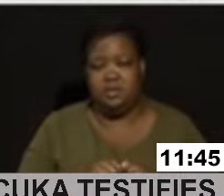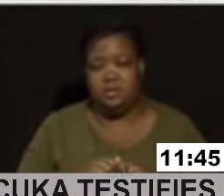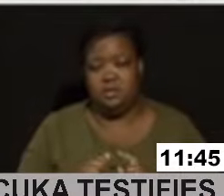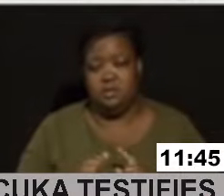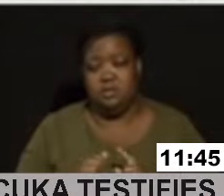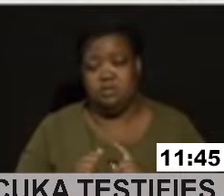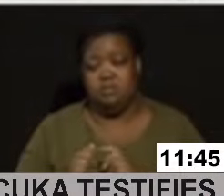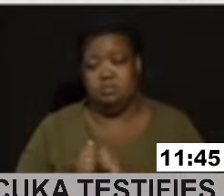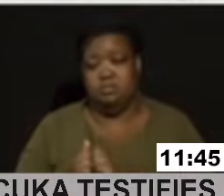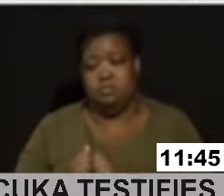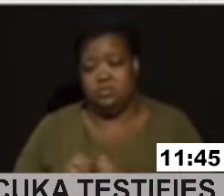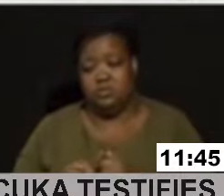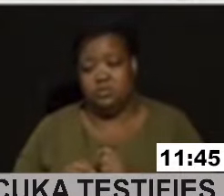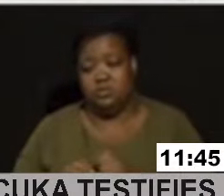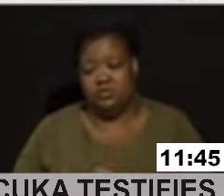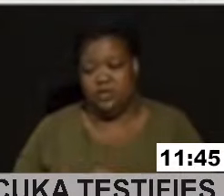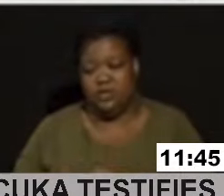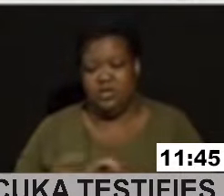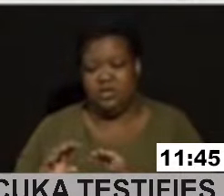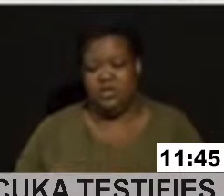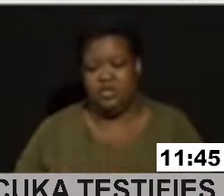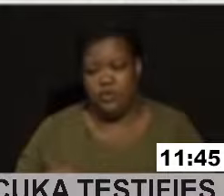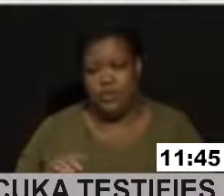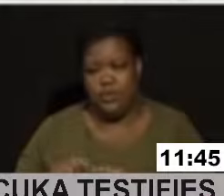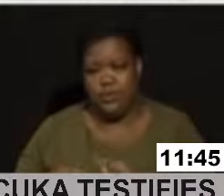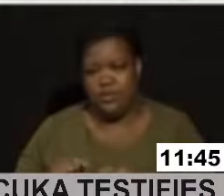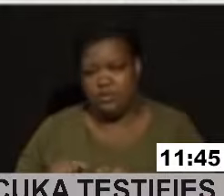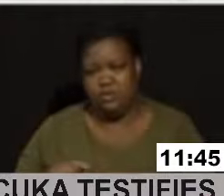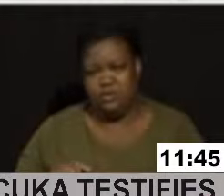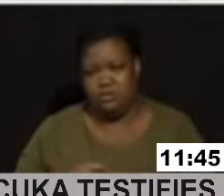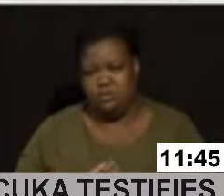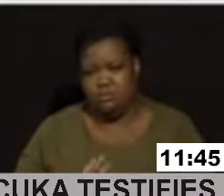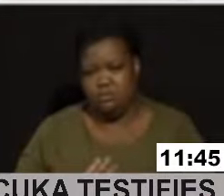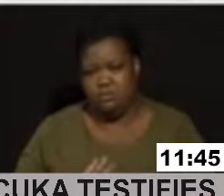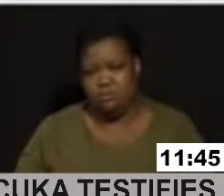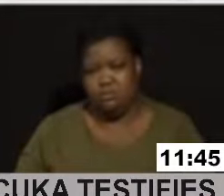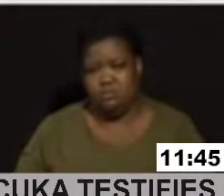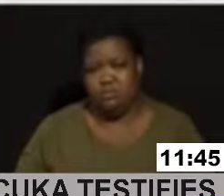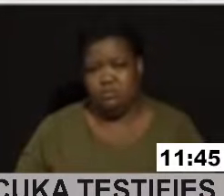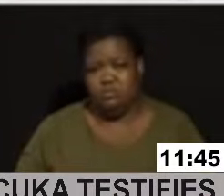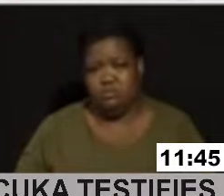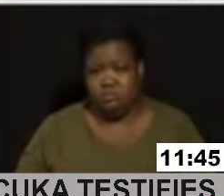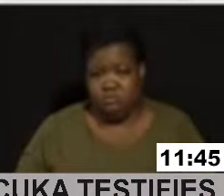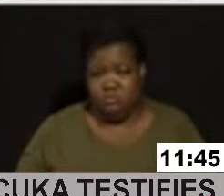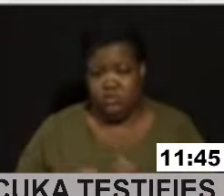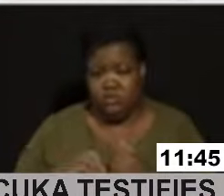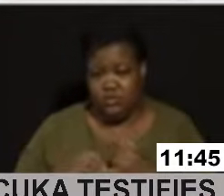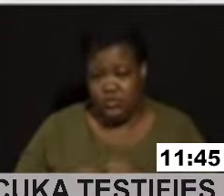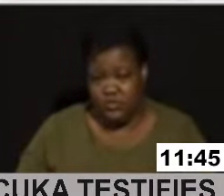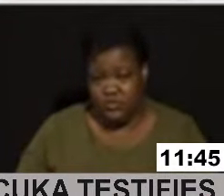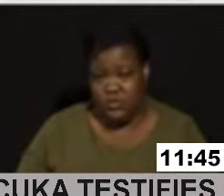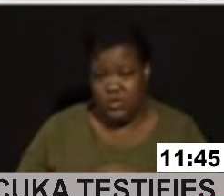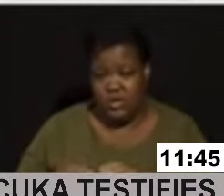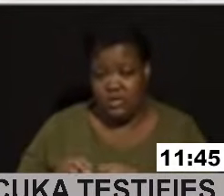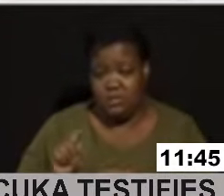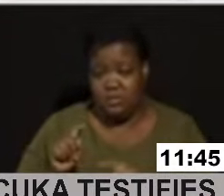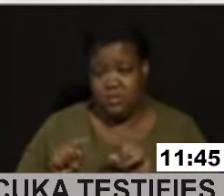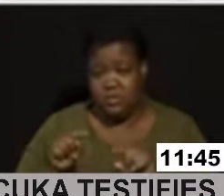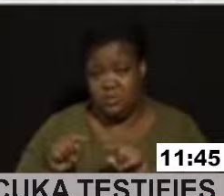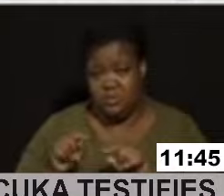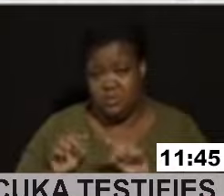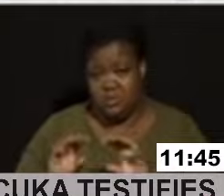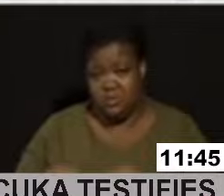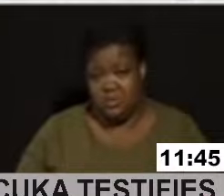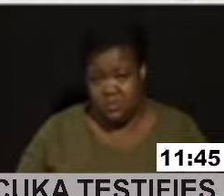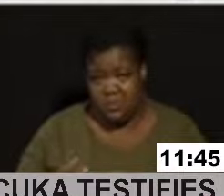attempt to stop an investigation or prosecution. Had there been such an attempt, I'm postulating